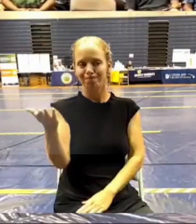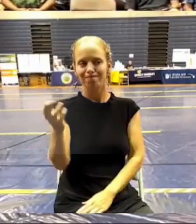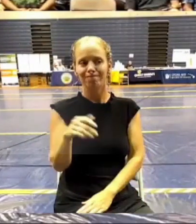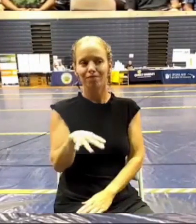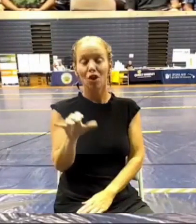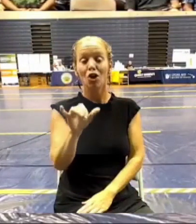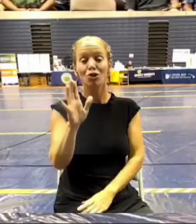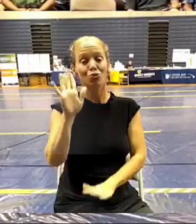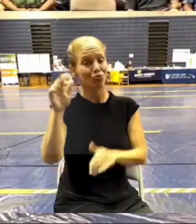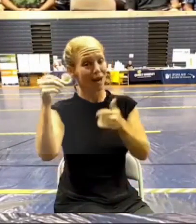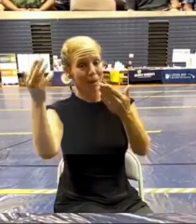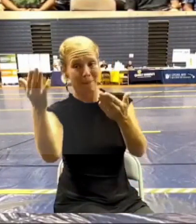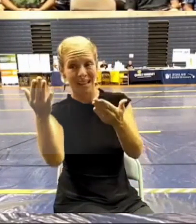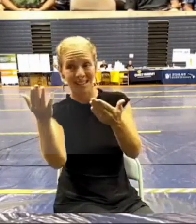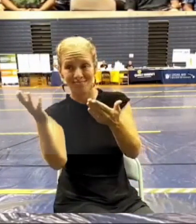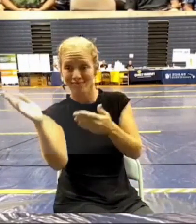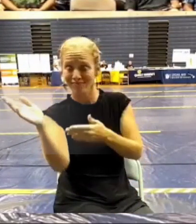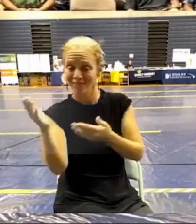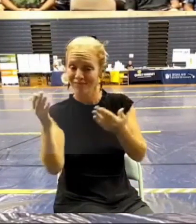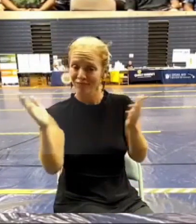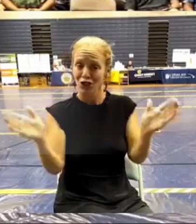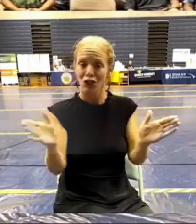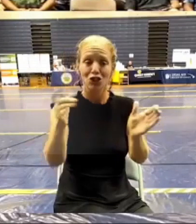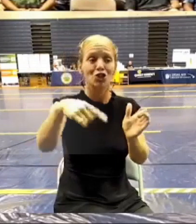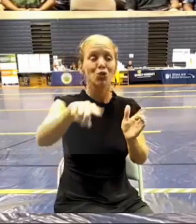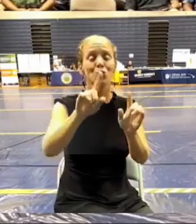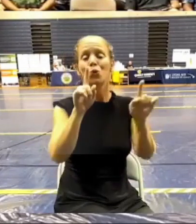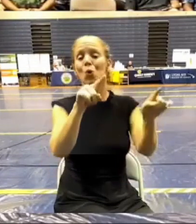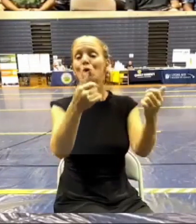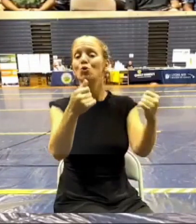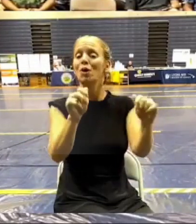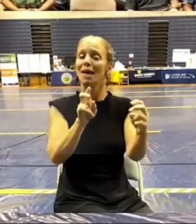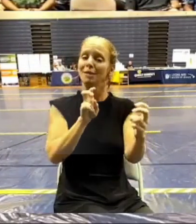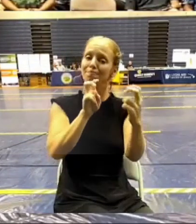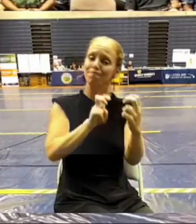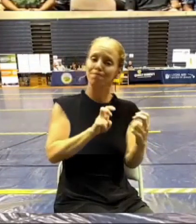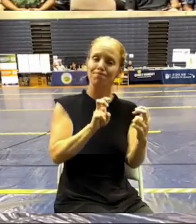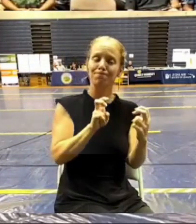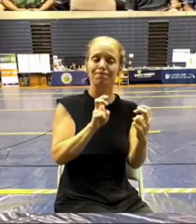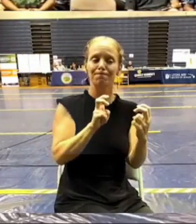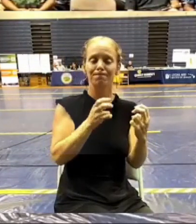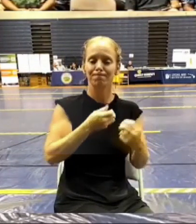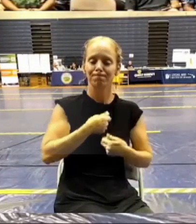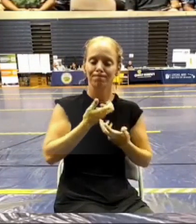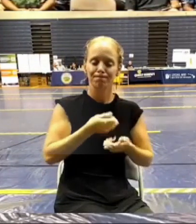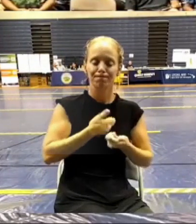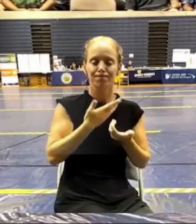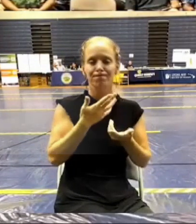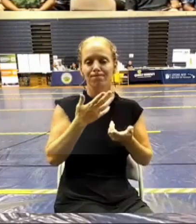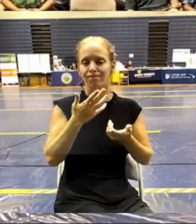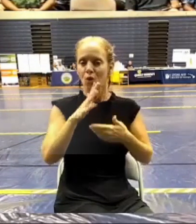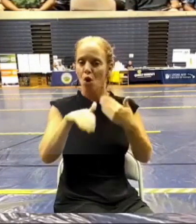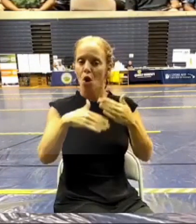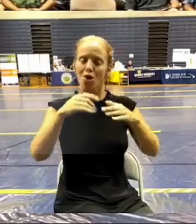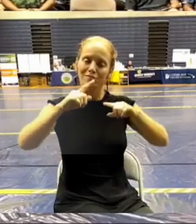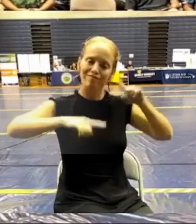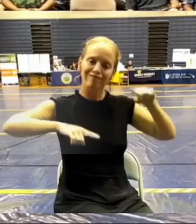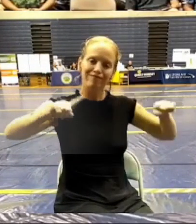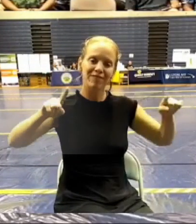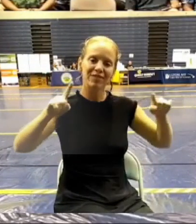to just go and try and see how it is to talk to someone. We all are at different levels of